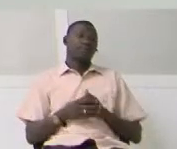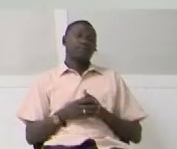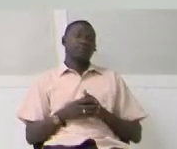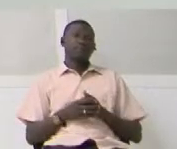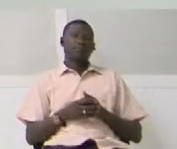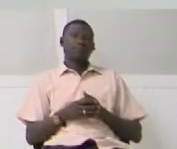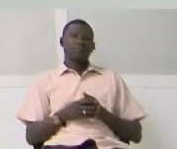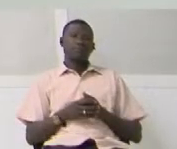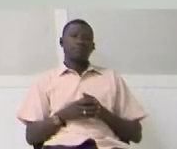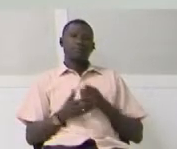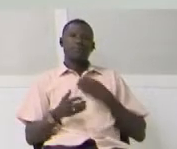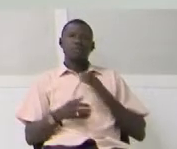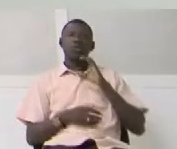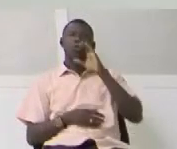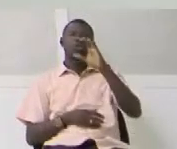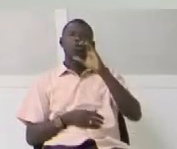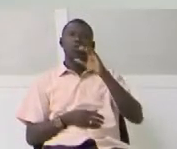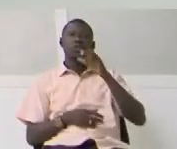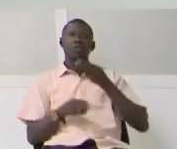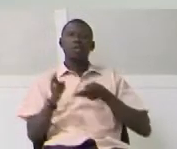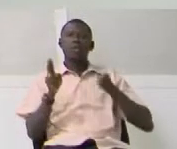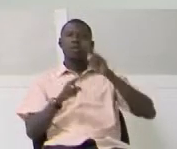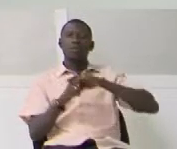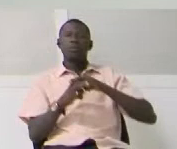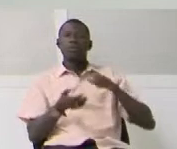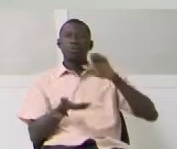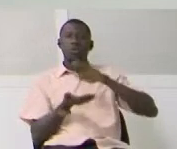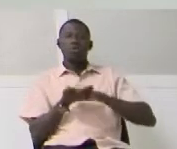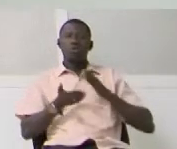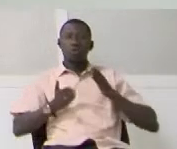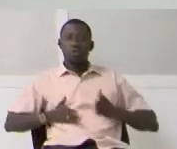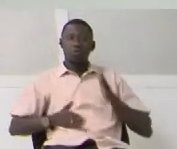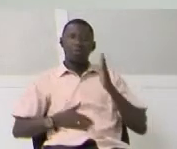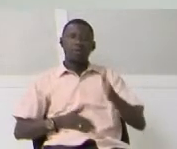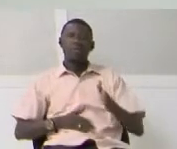the country report on human rights practices